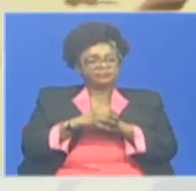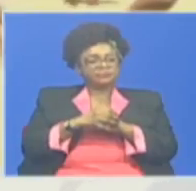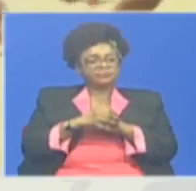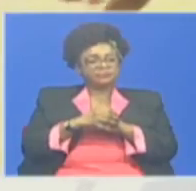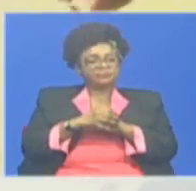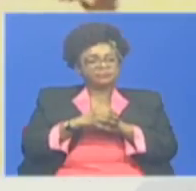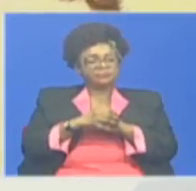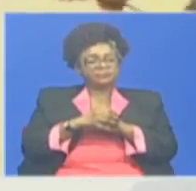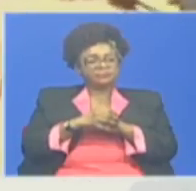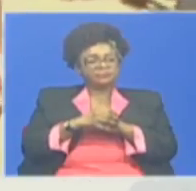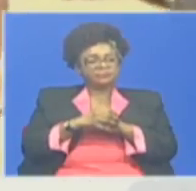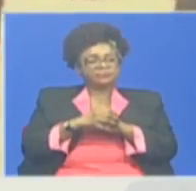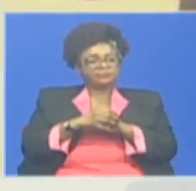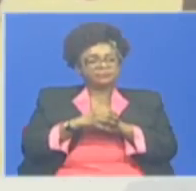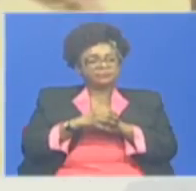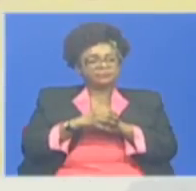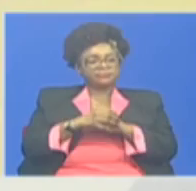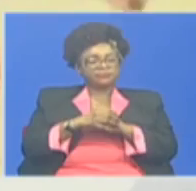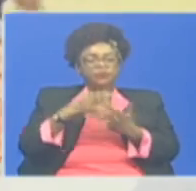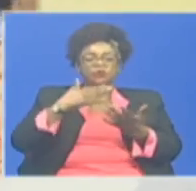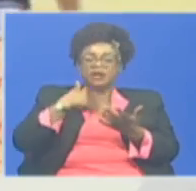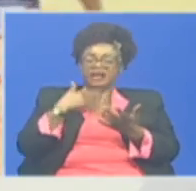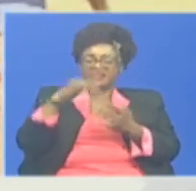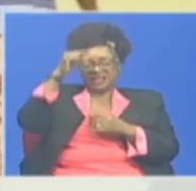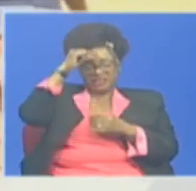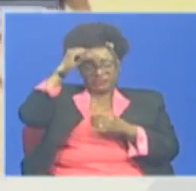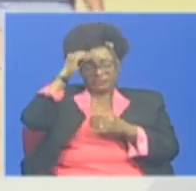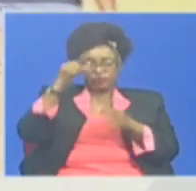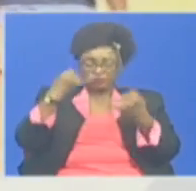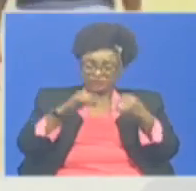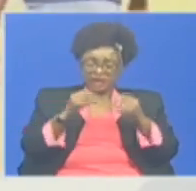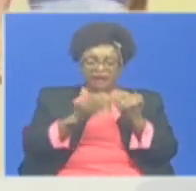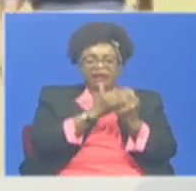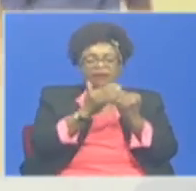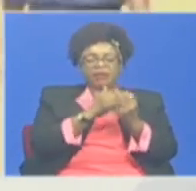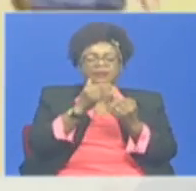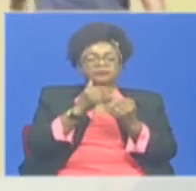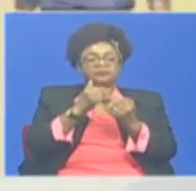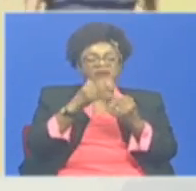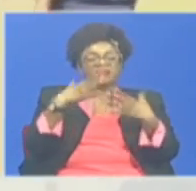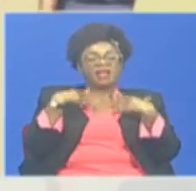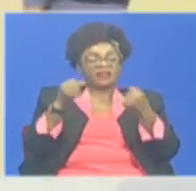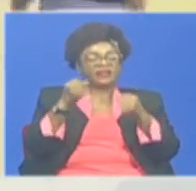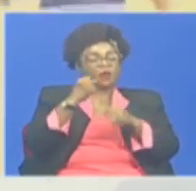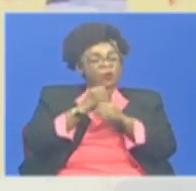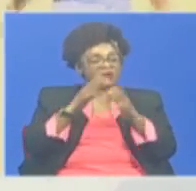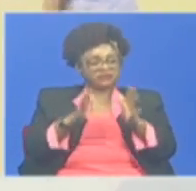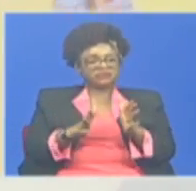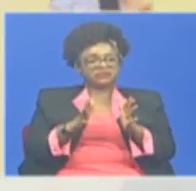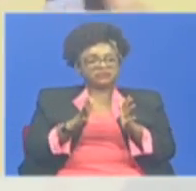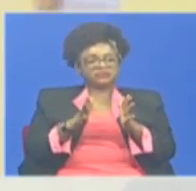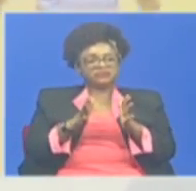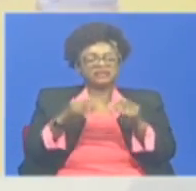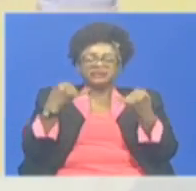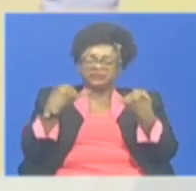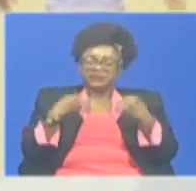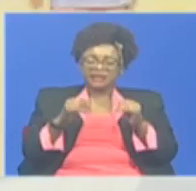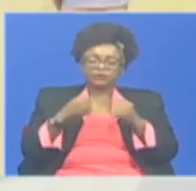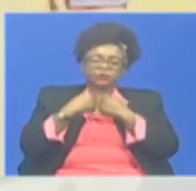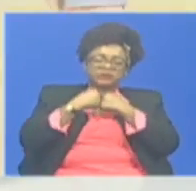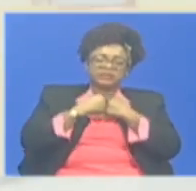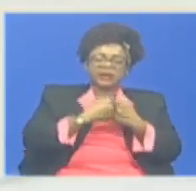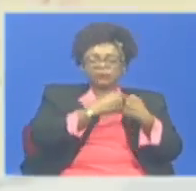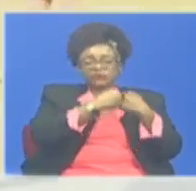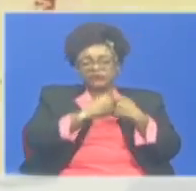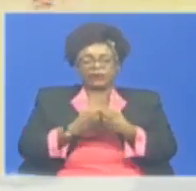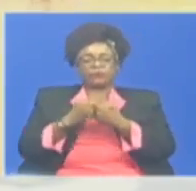pia tungependelea serikali pia iwaangalie juu wanajaribu pia kung'ang'ana kusave maisha ya